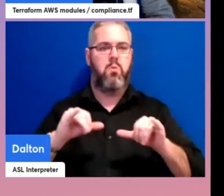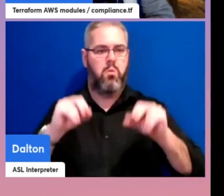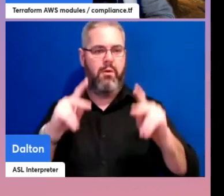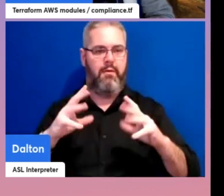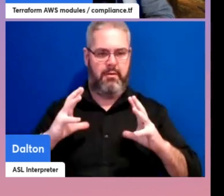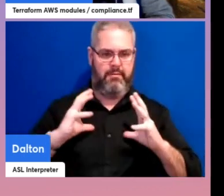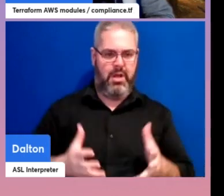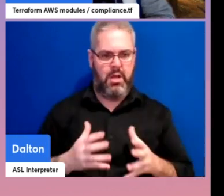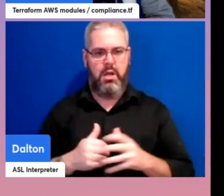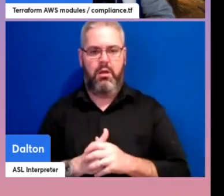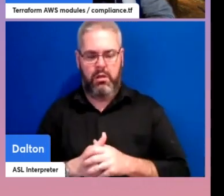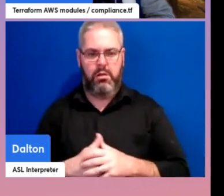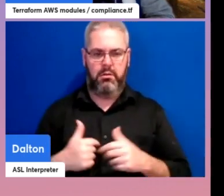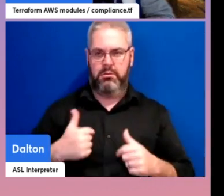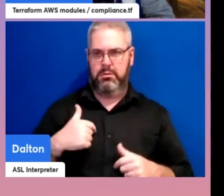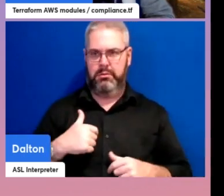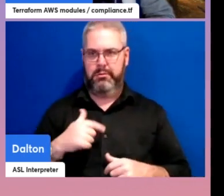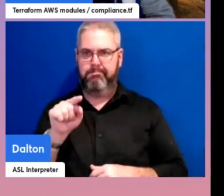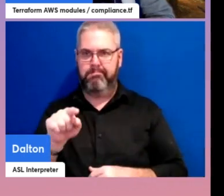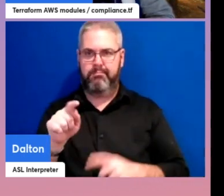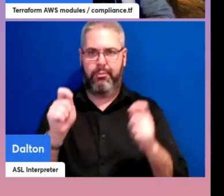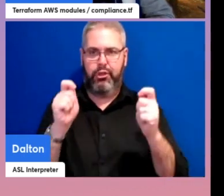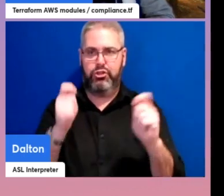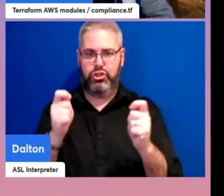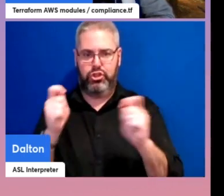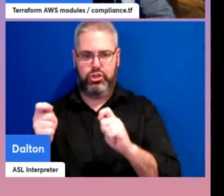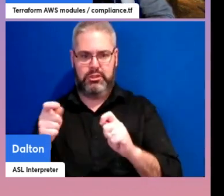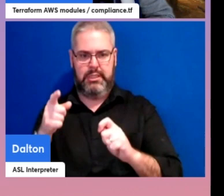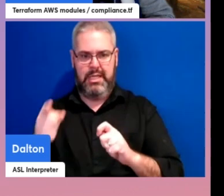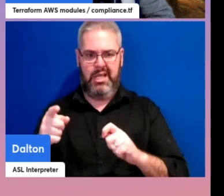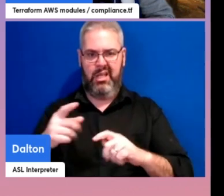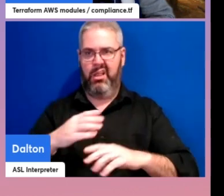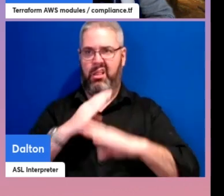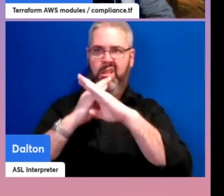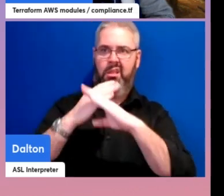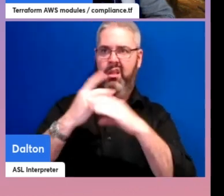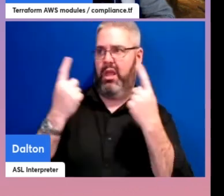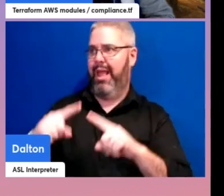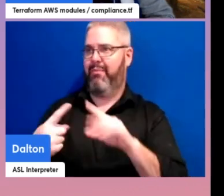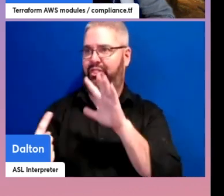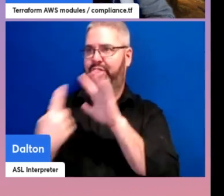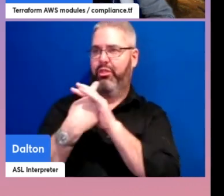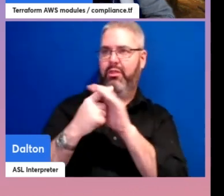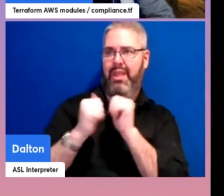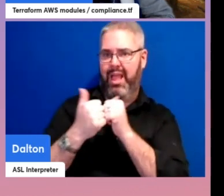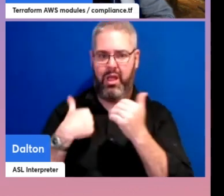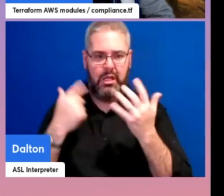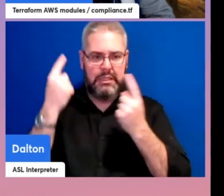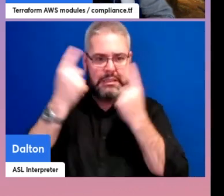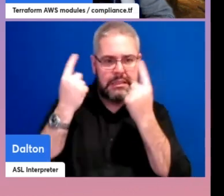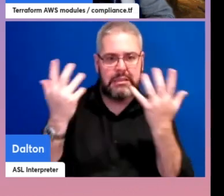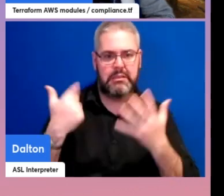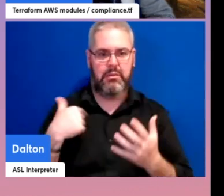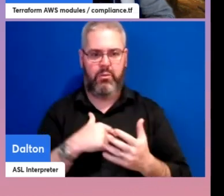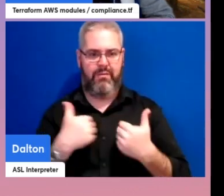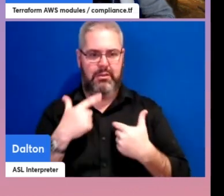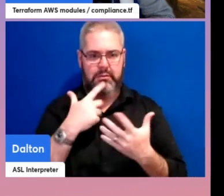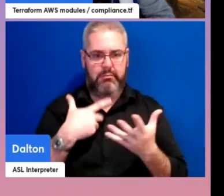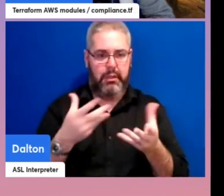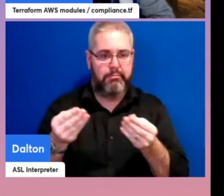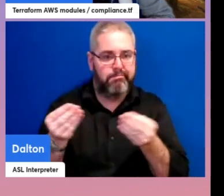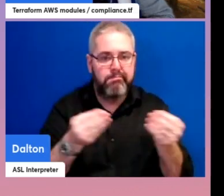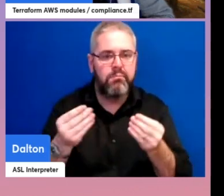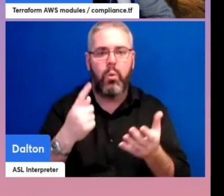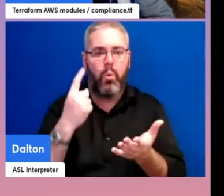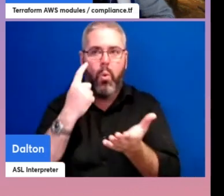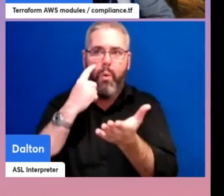prevent these changes from drifting? So you may think about some sort of auto remediation or